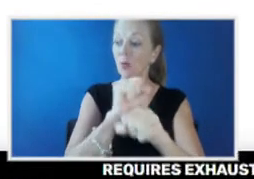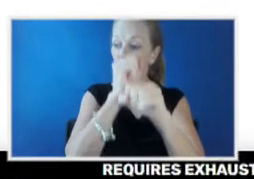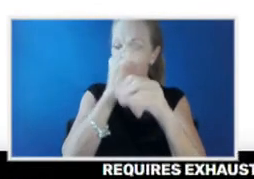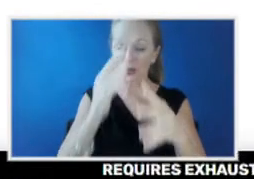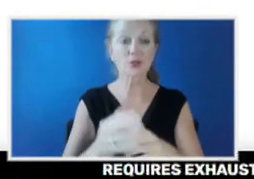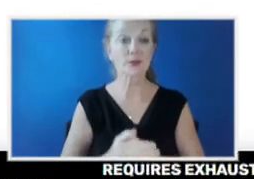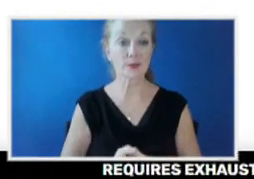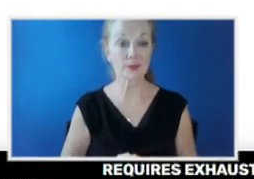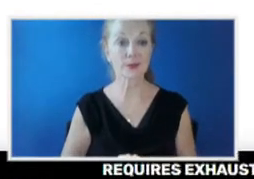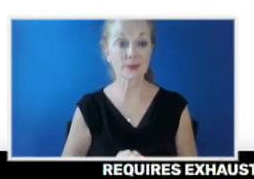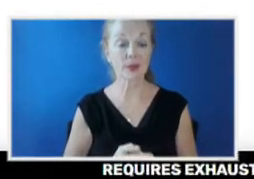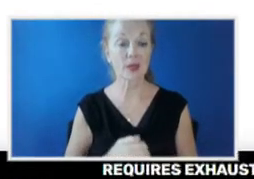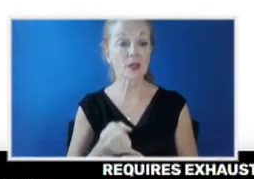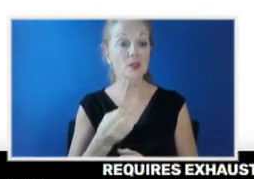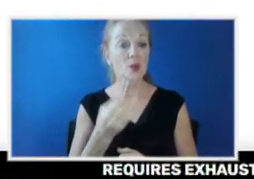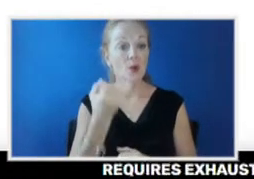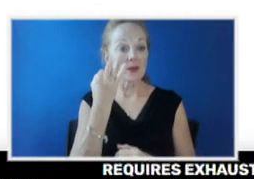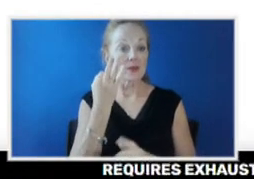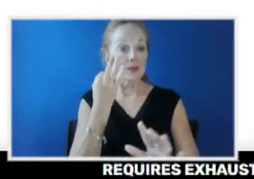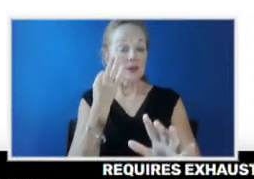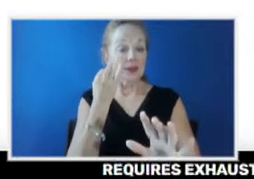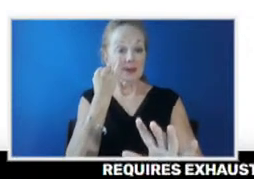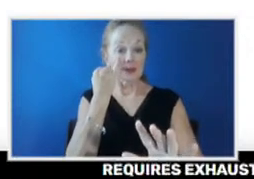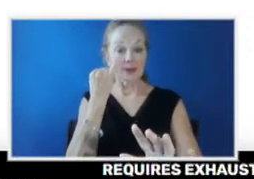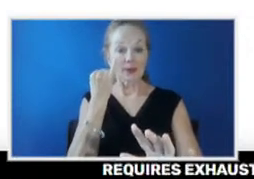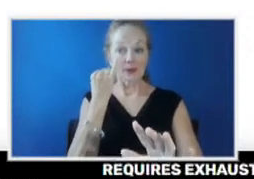So if we